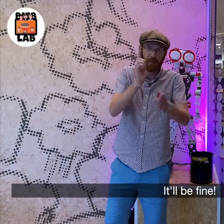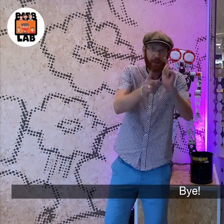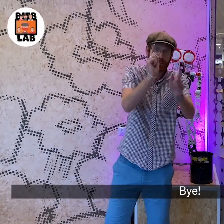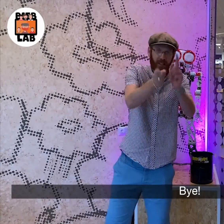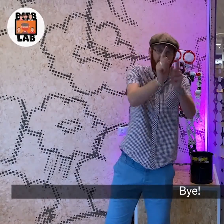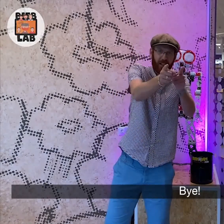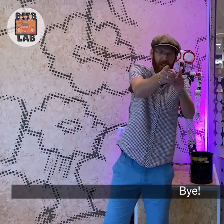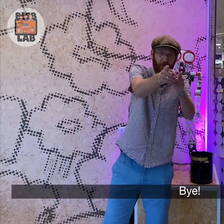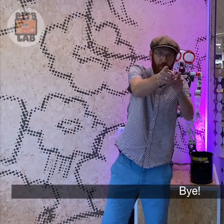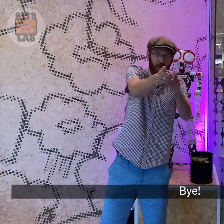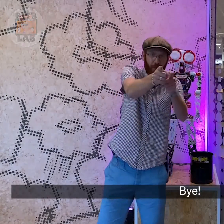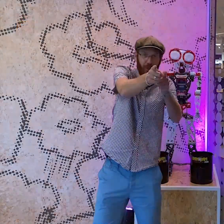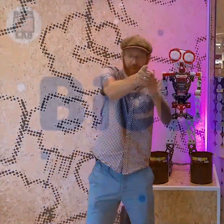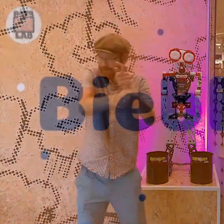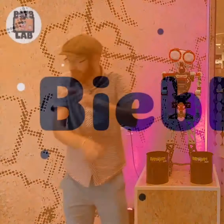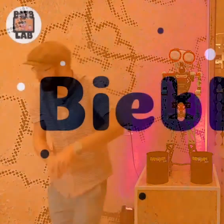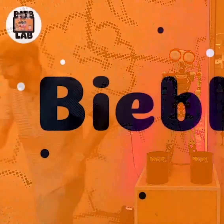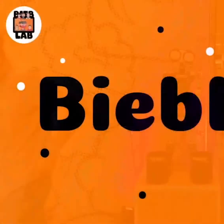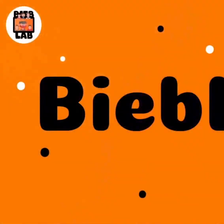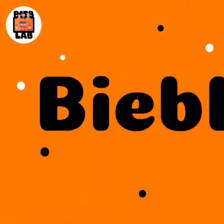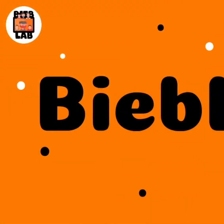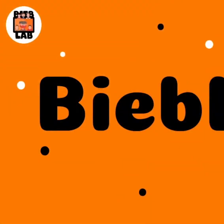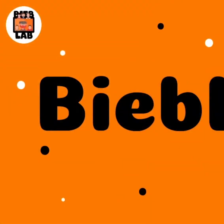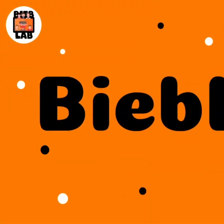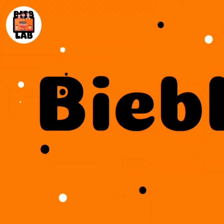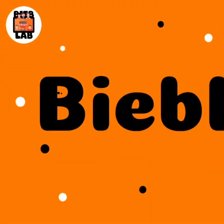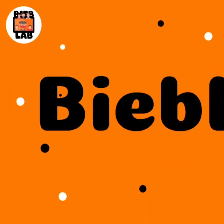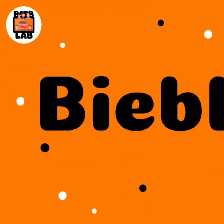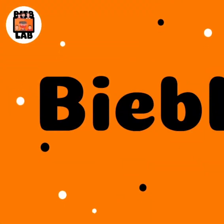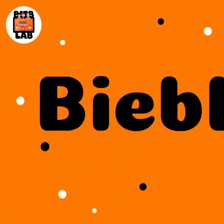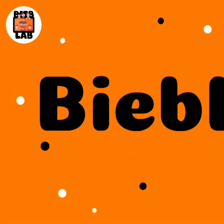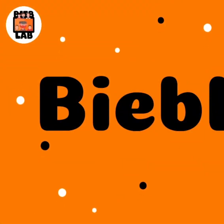bakken. Beep Labse.